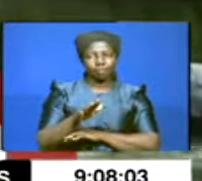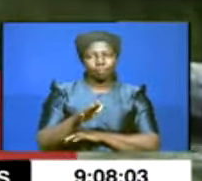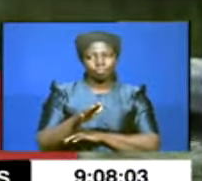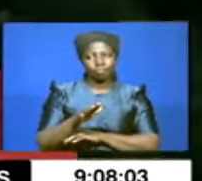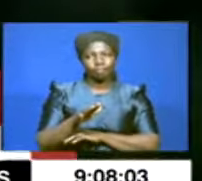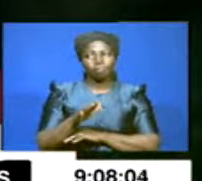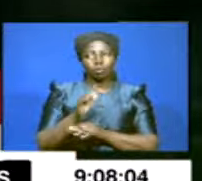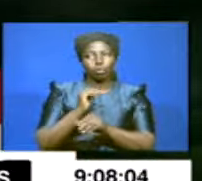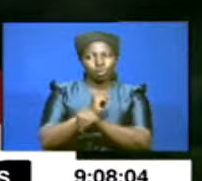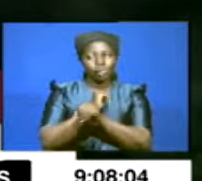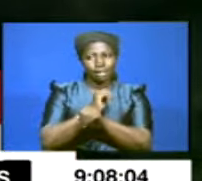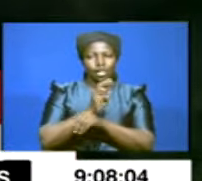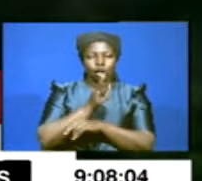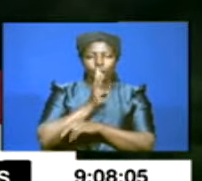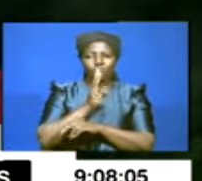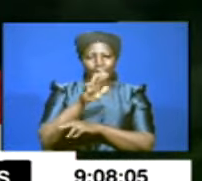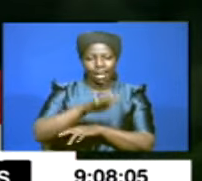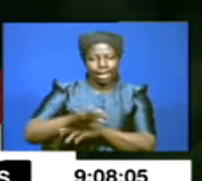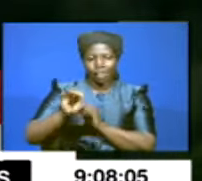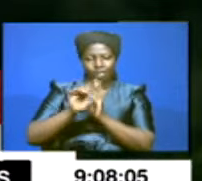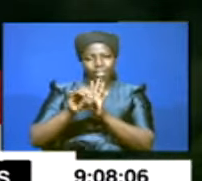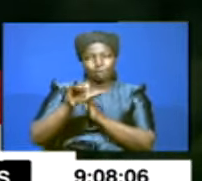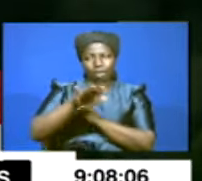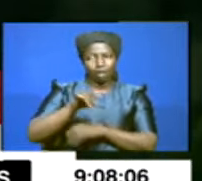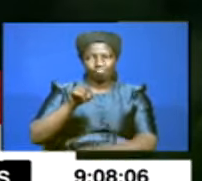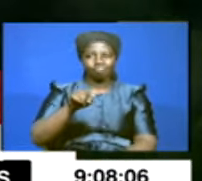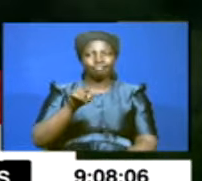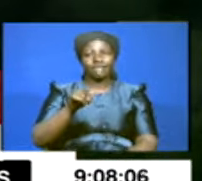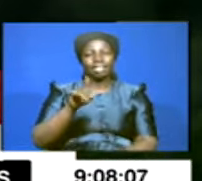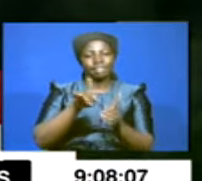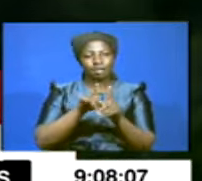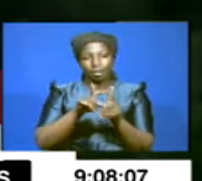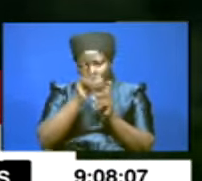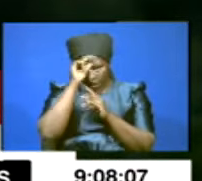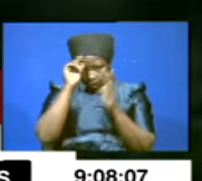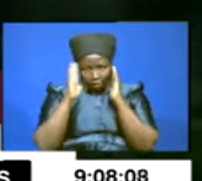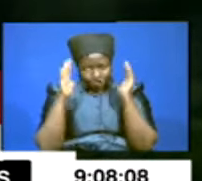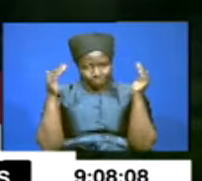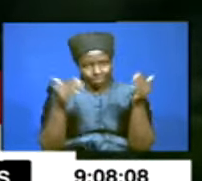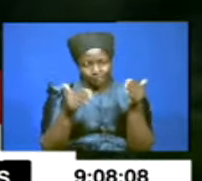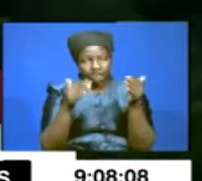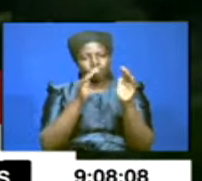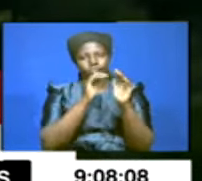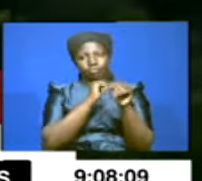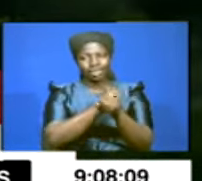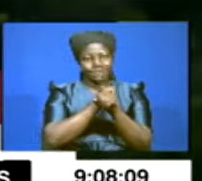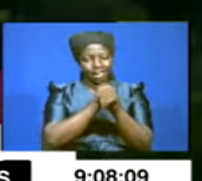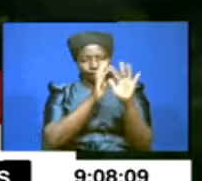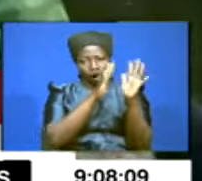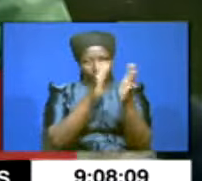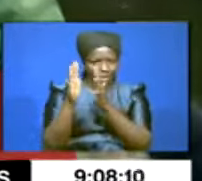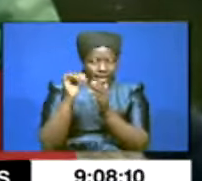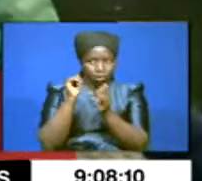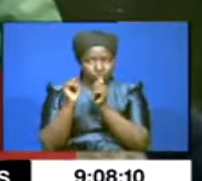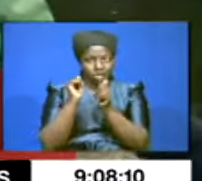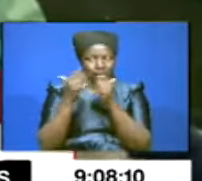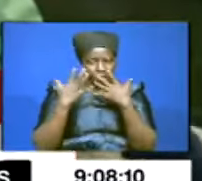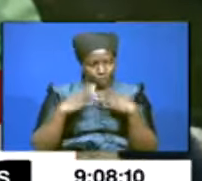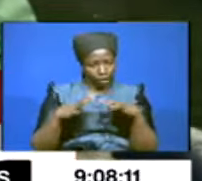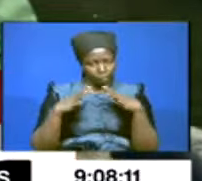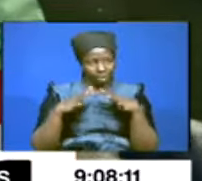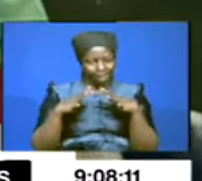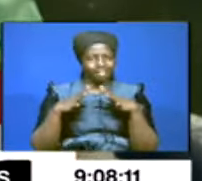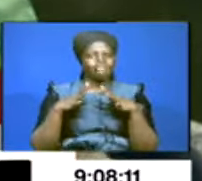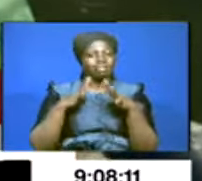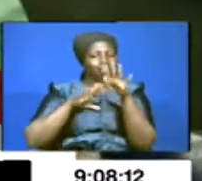like this one. Gachagua says the government is also keen on the restoration of water catchment areas facing the risk of human invasion. This was a river